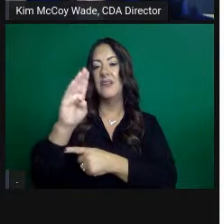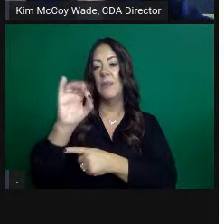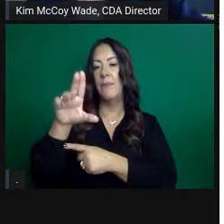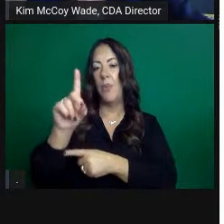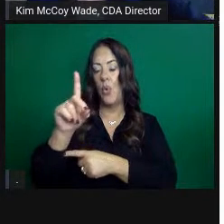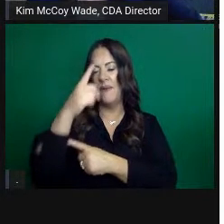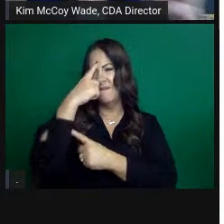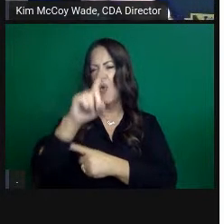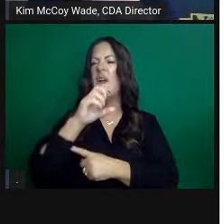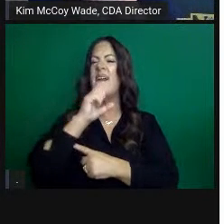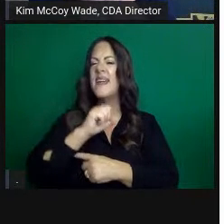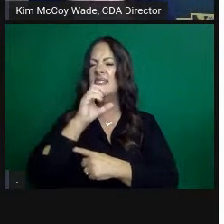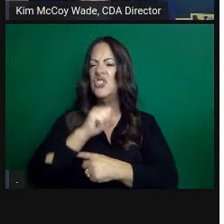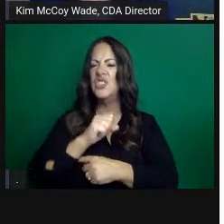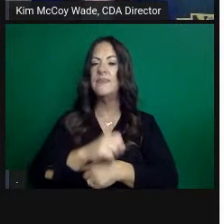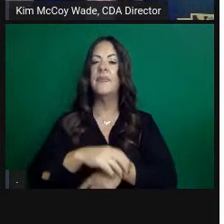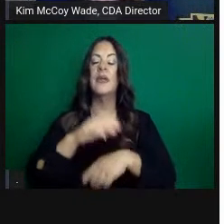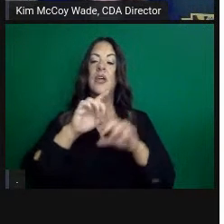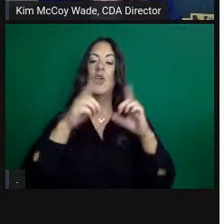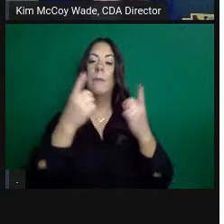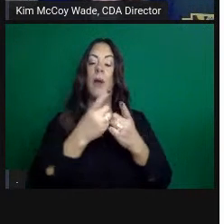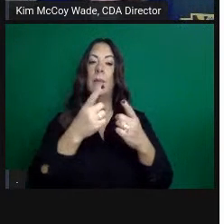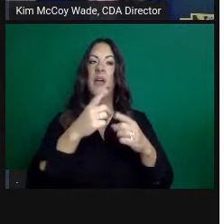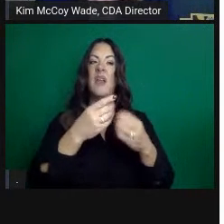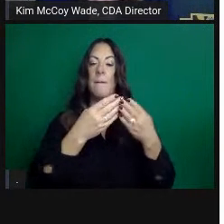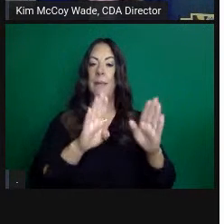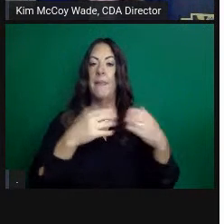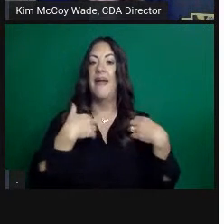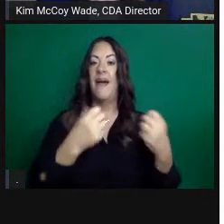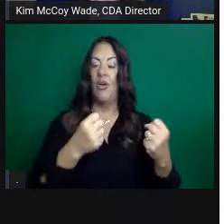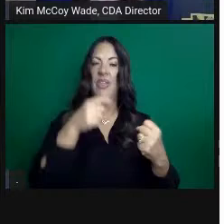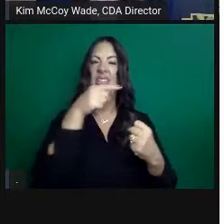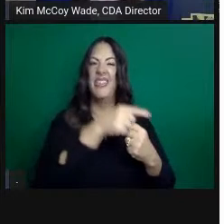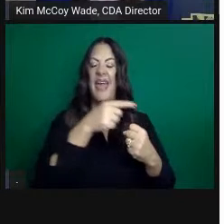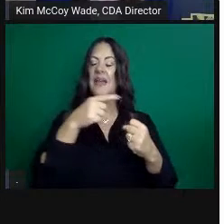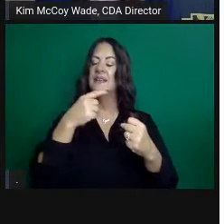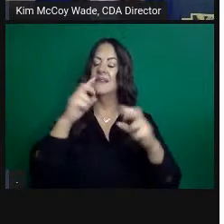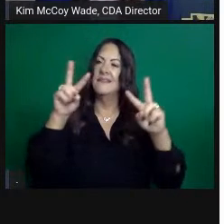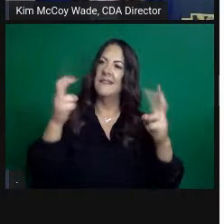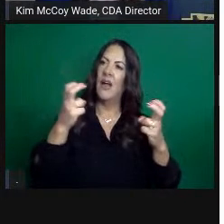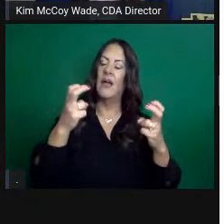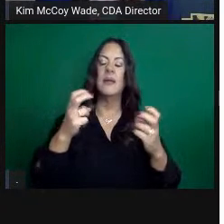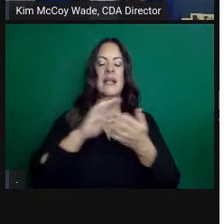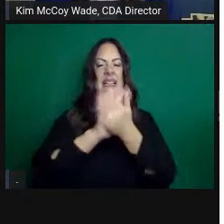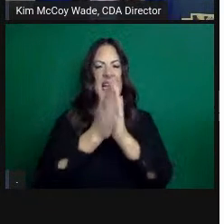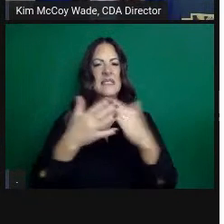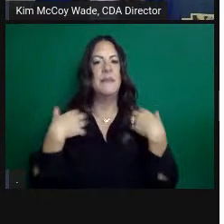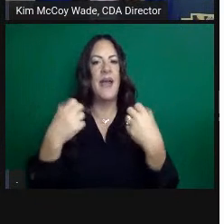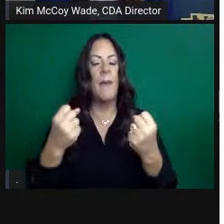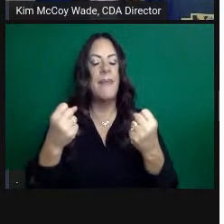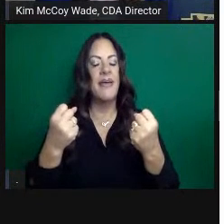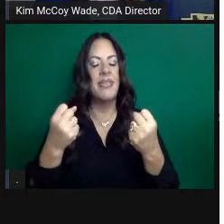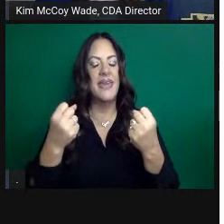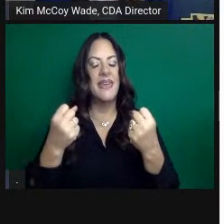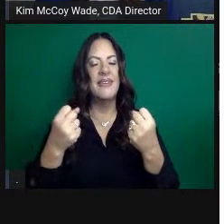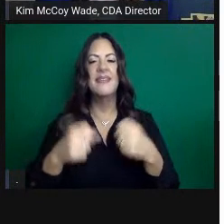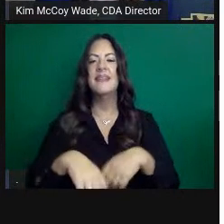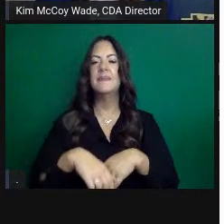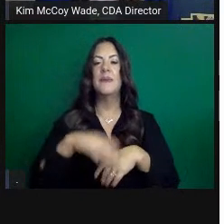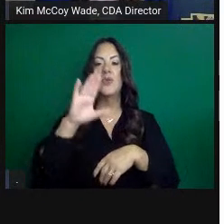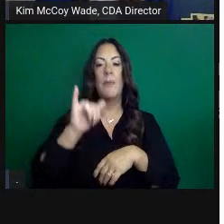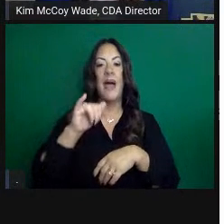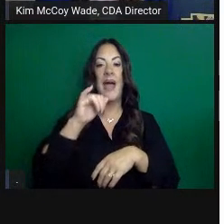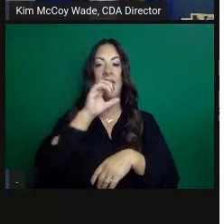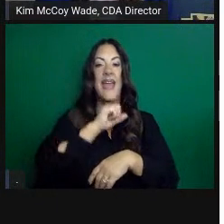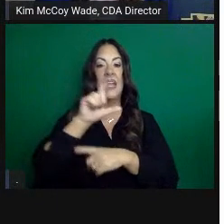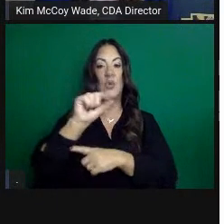at the California Department of Public Health Let's Get Healthy initiative. If we're going to hit our goals of California for all ages by 2030, we